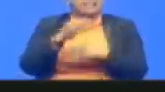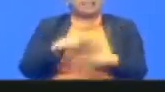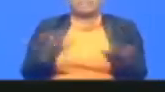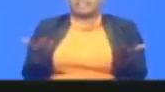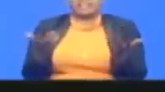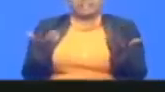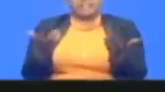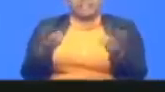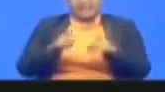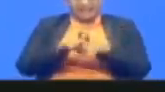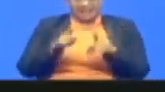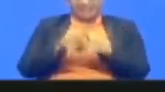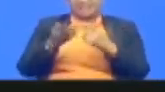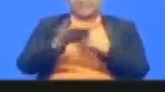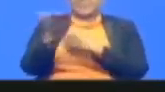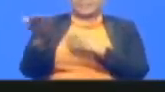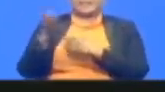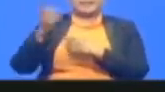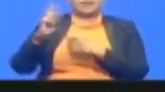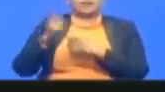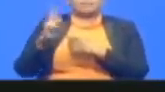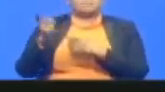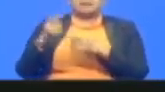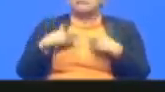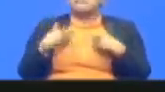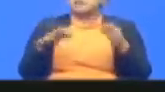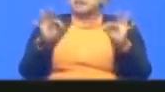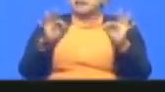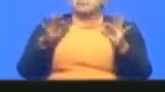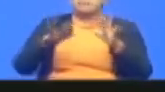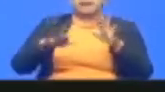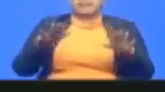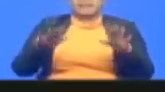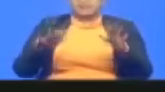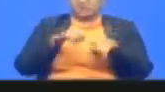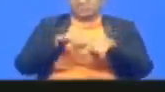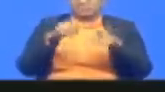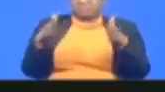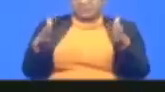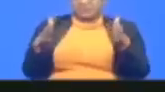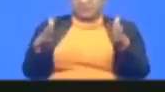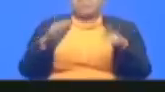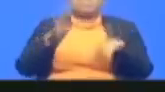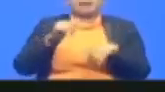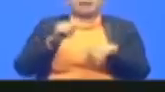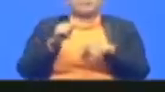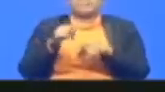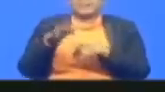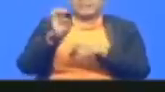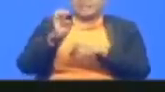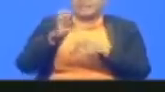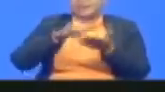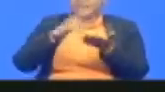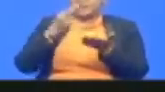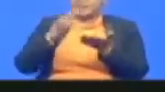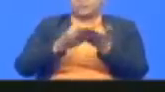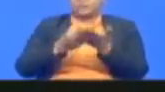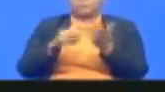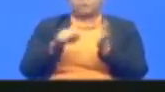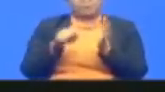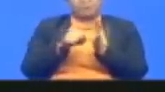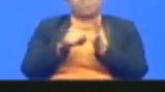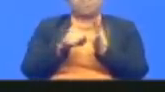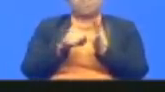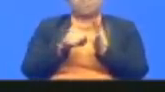As motorists in Nairobi bask in the free parking window period occasioned by the e-revenue collection system hitches,